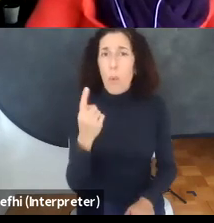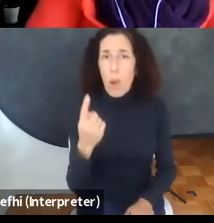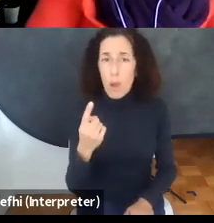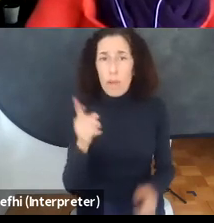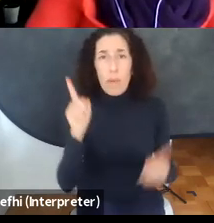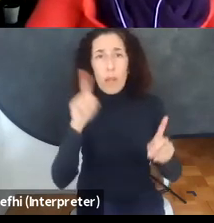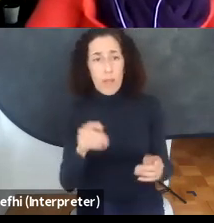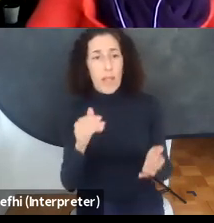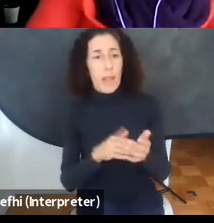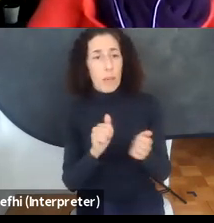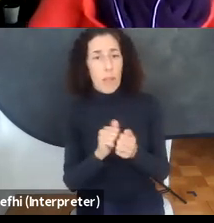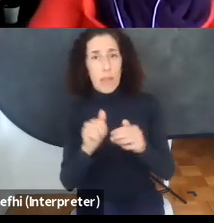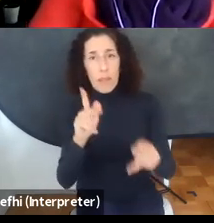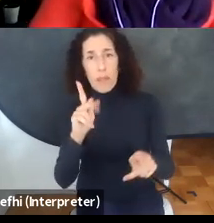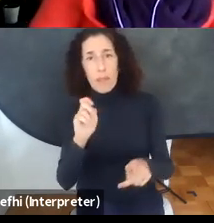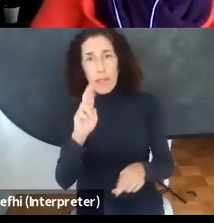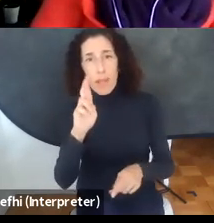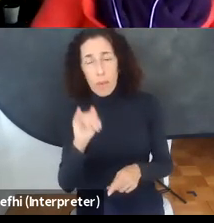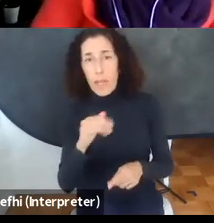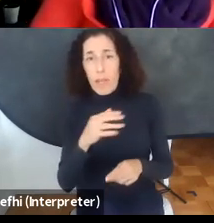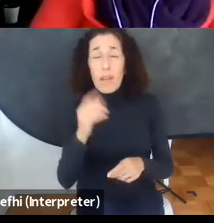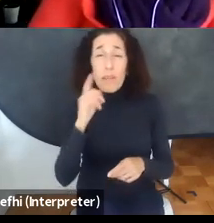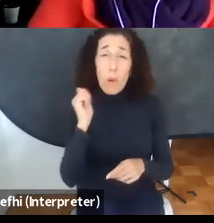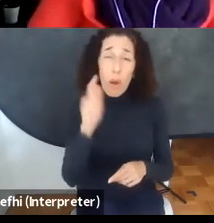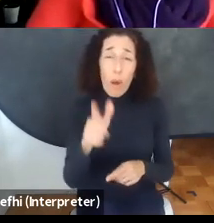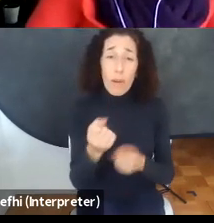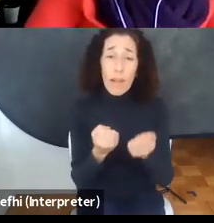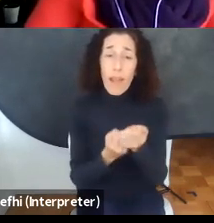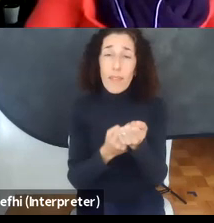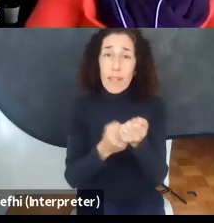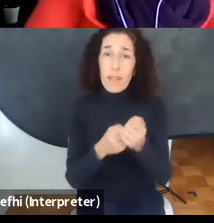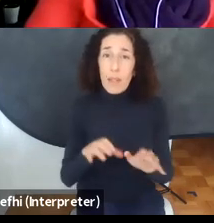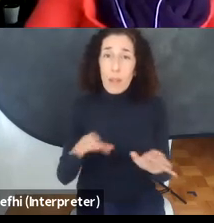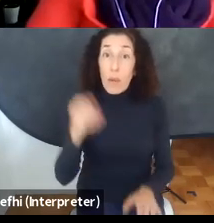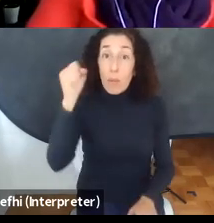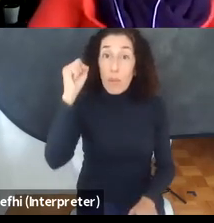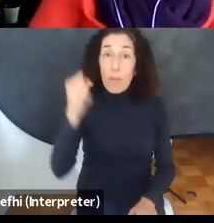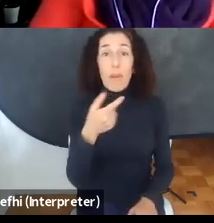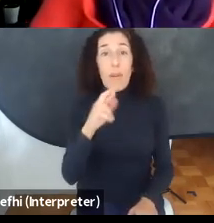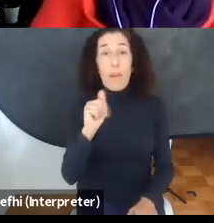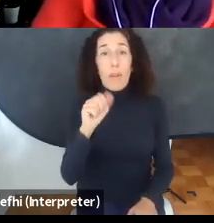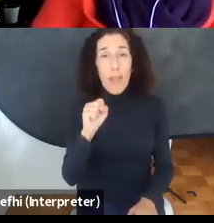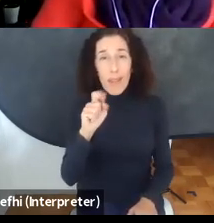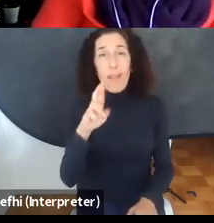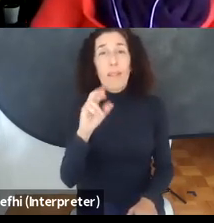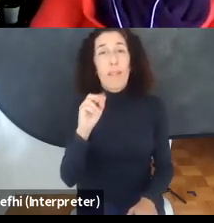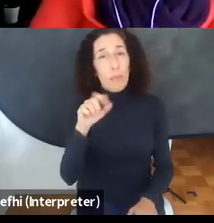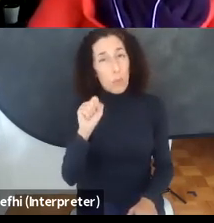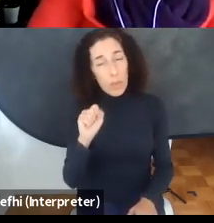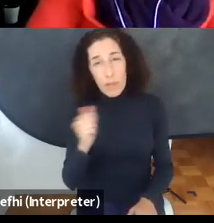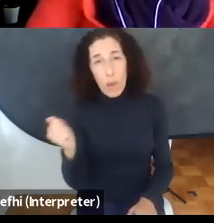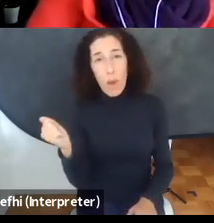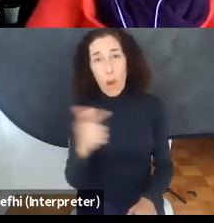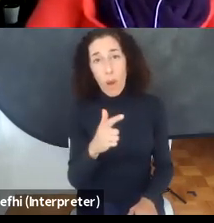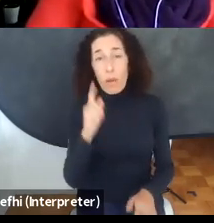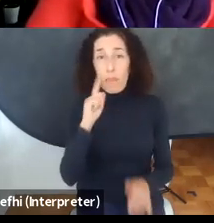know, we have to do that across all our advocacy movements, all our grassroots movements. Talking about voter